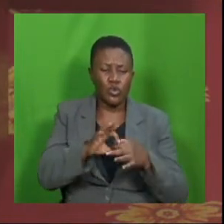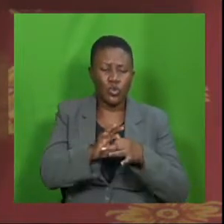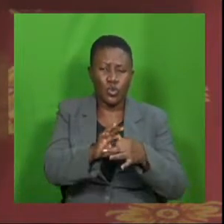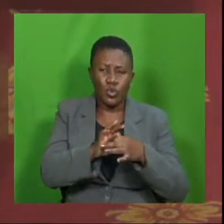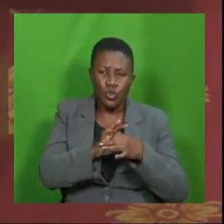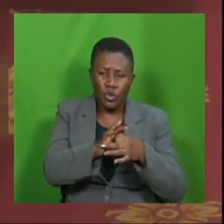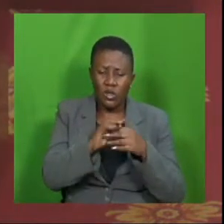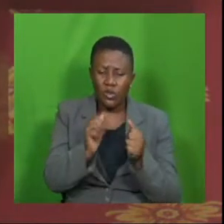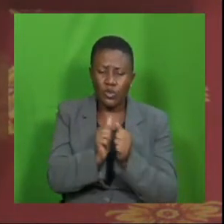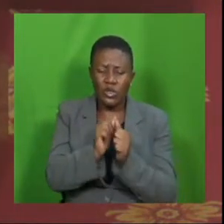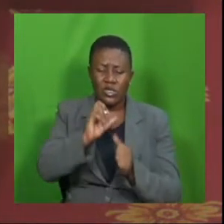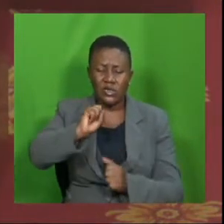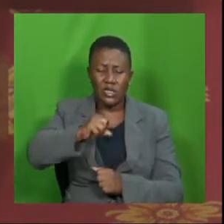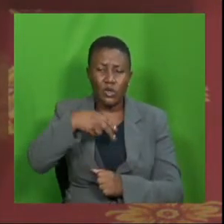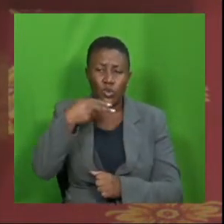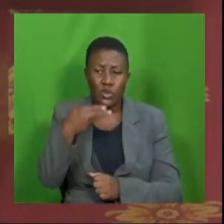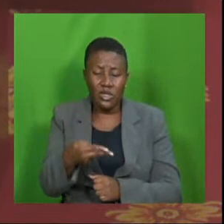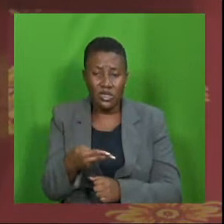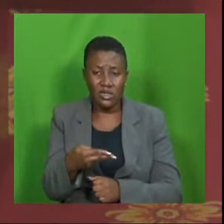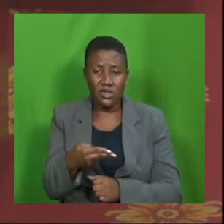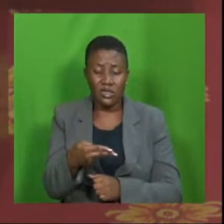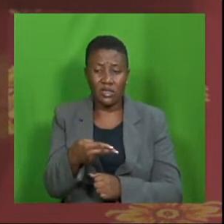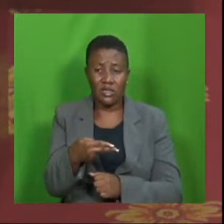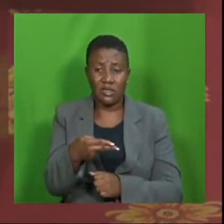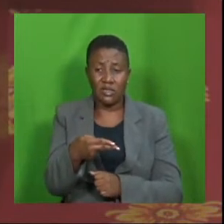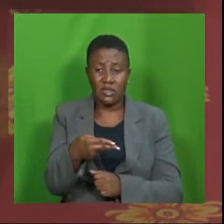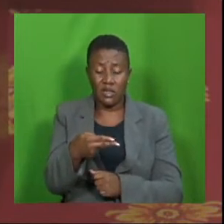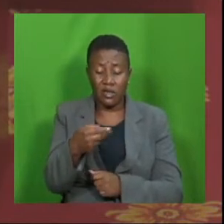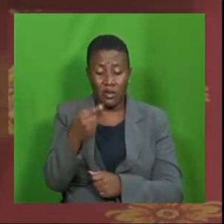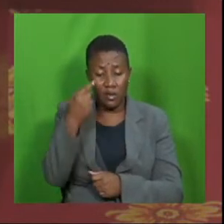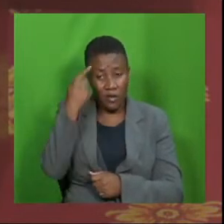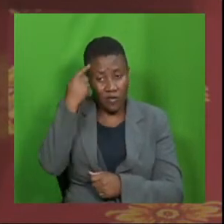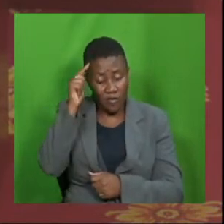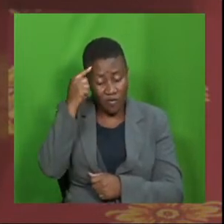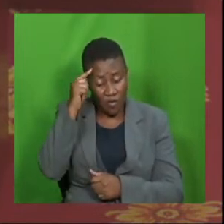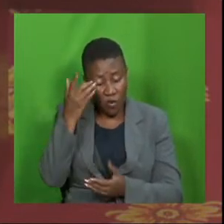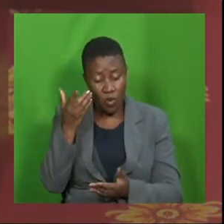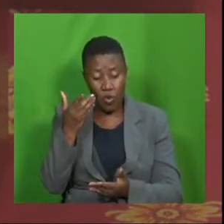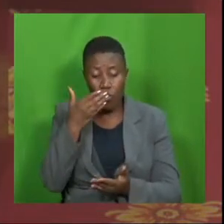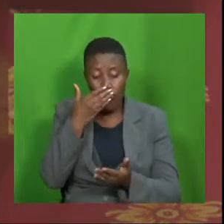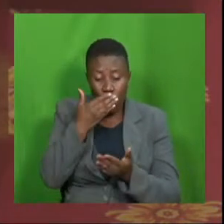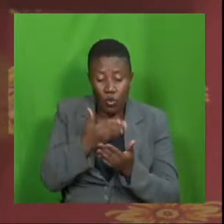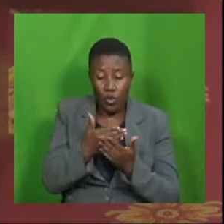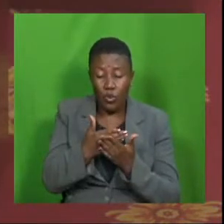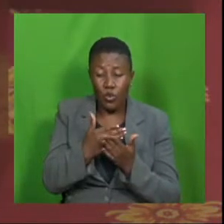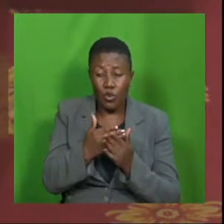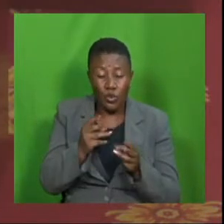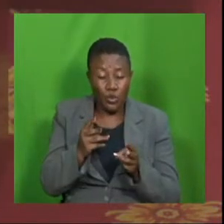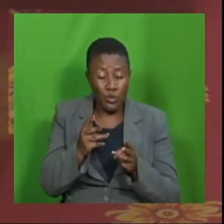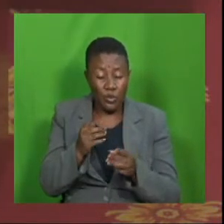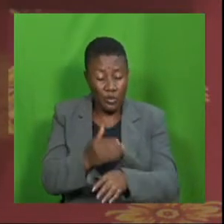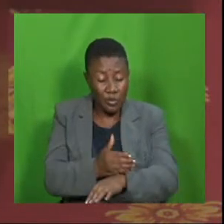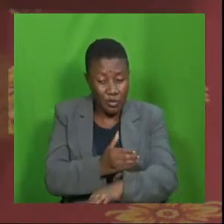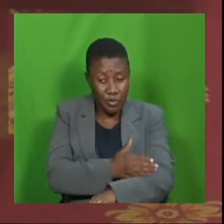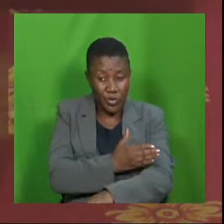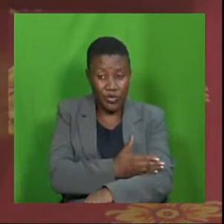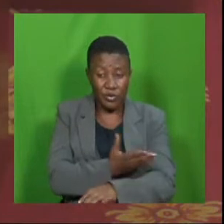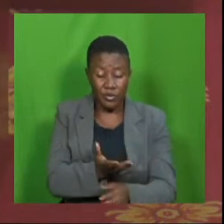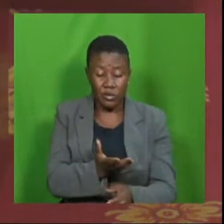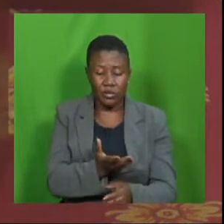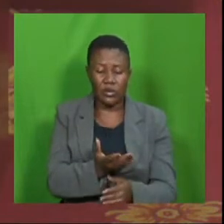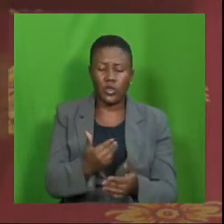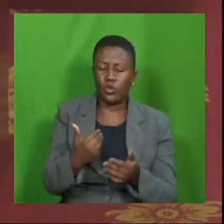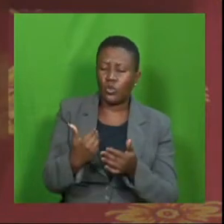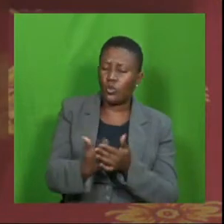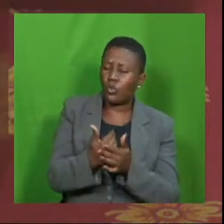with stakeholders for voluntary compliance. In addition, a new